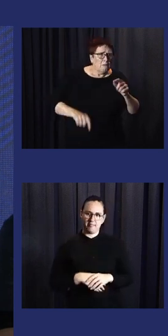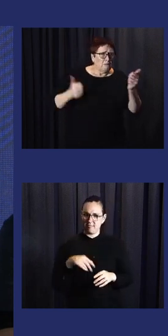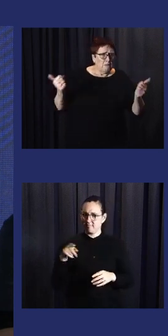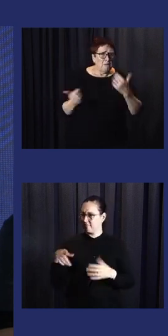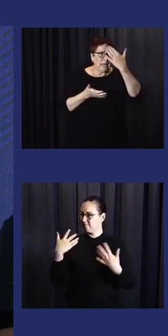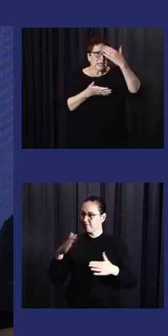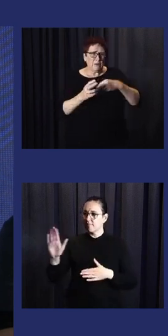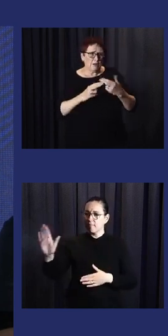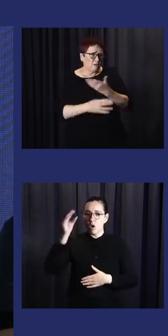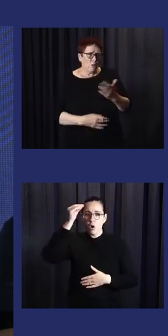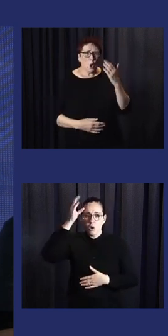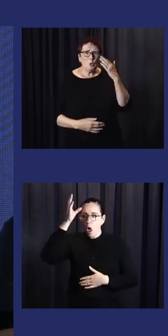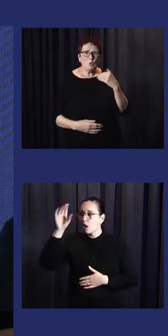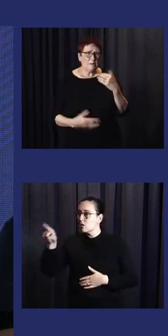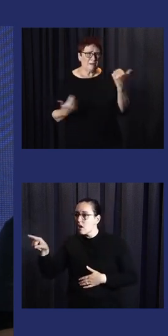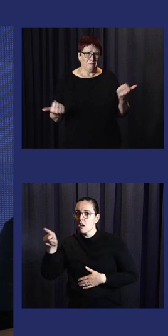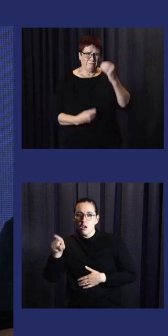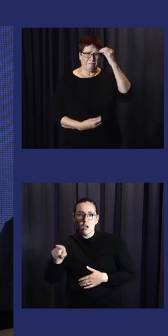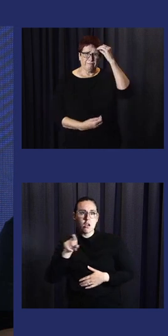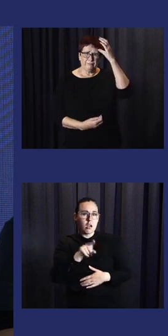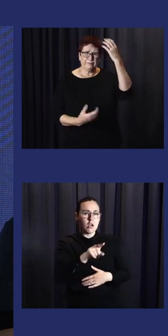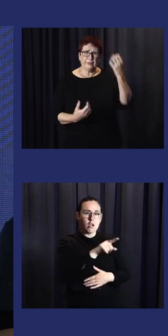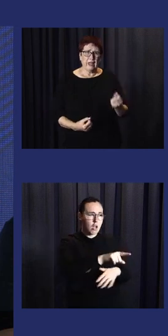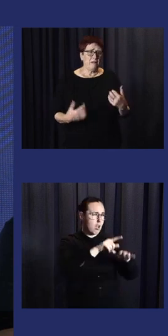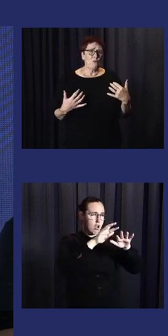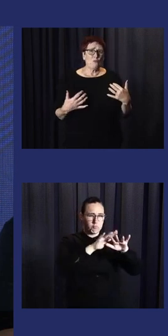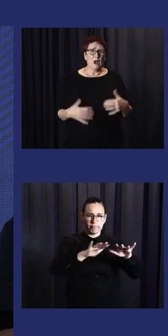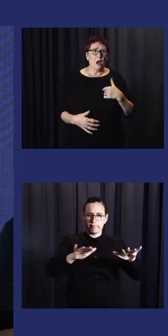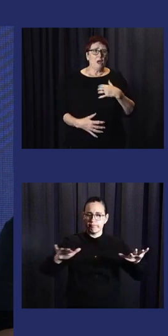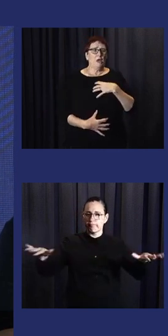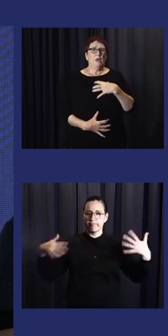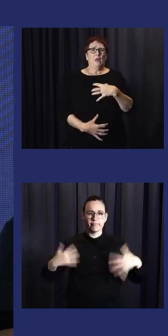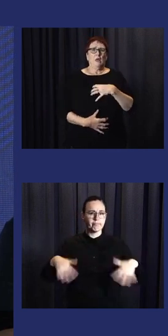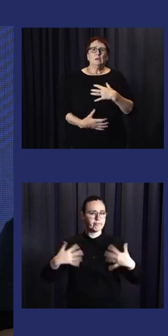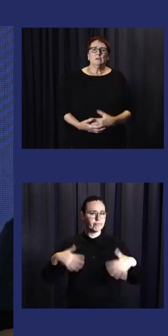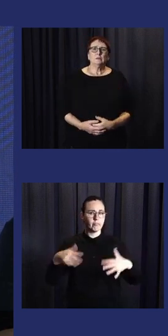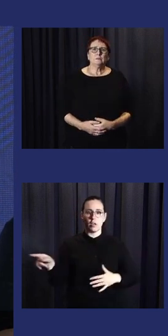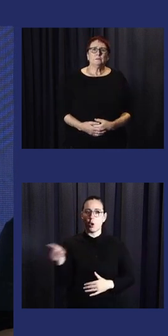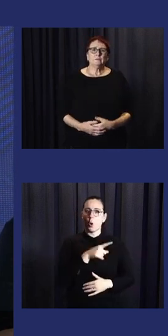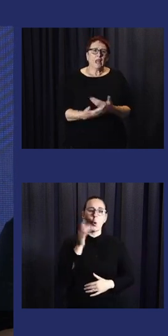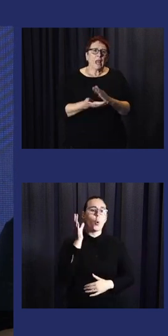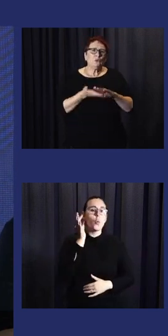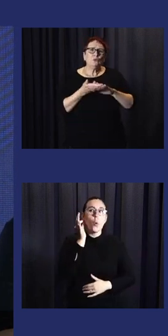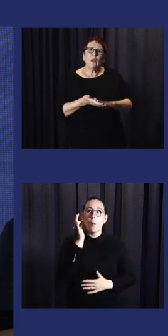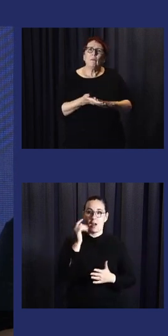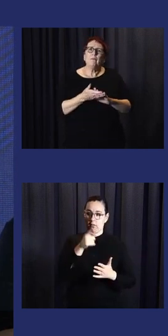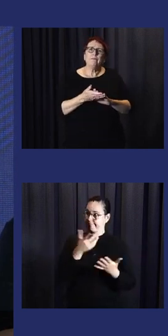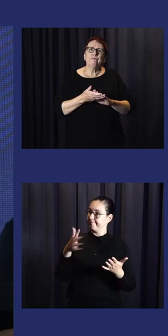and the knowledge that women leaders are bringing in the Asia region on the area of disaster risk